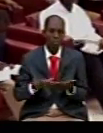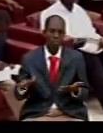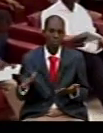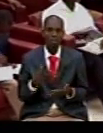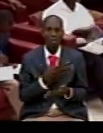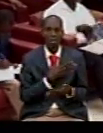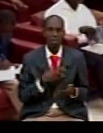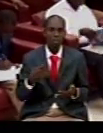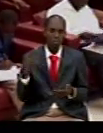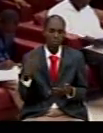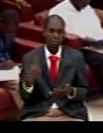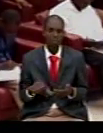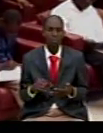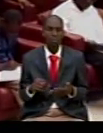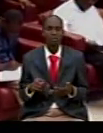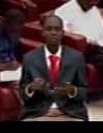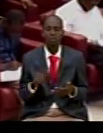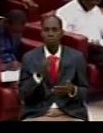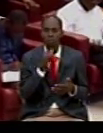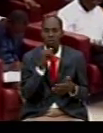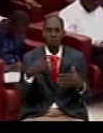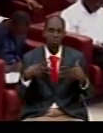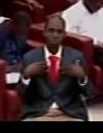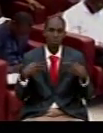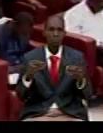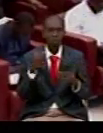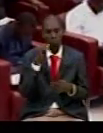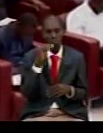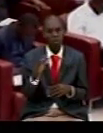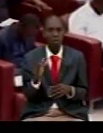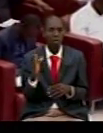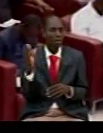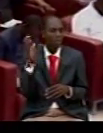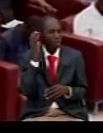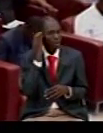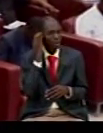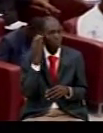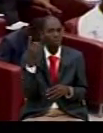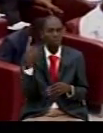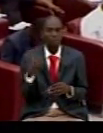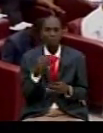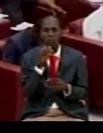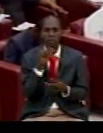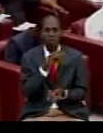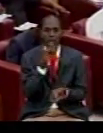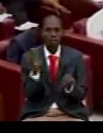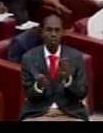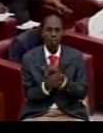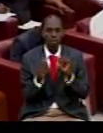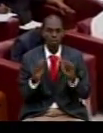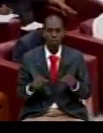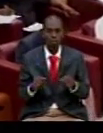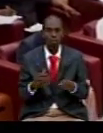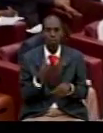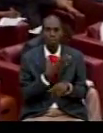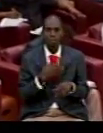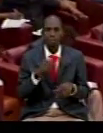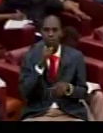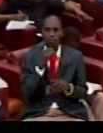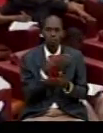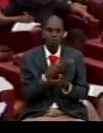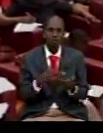and the incurable woman heard the unchangeable and the